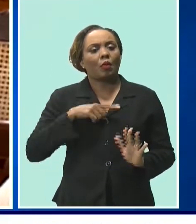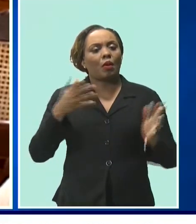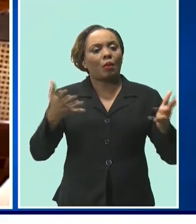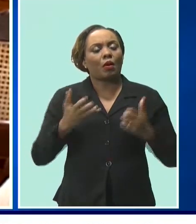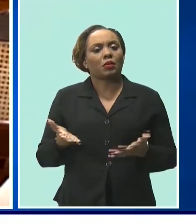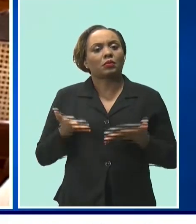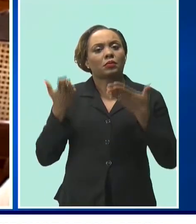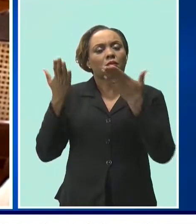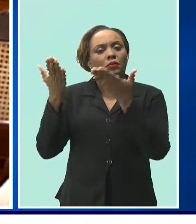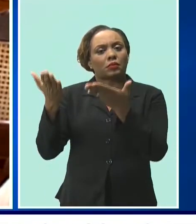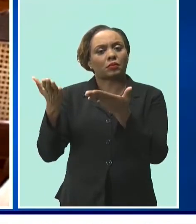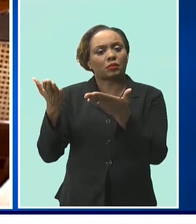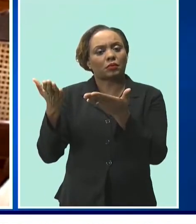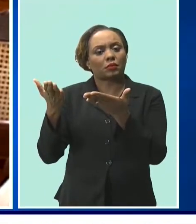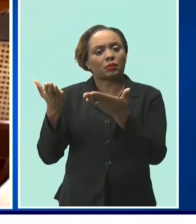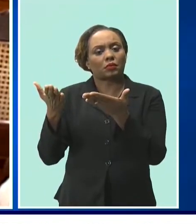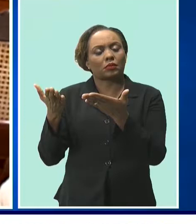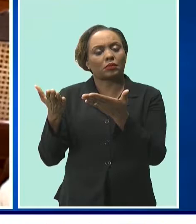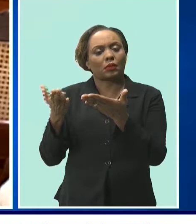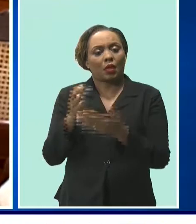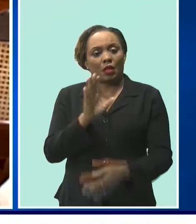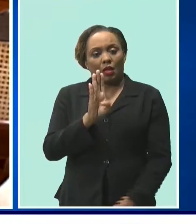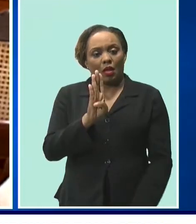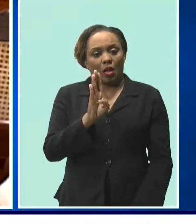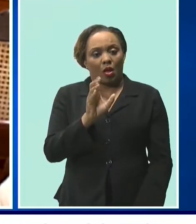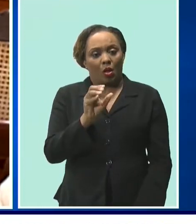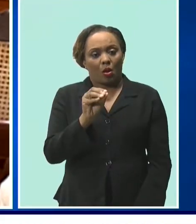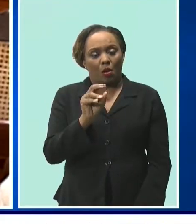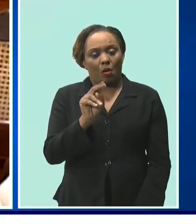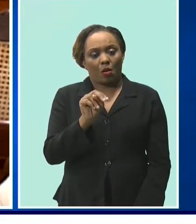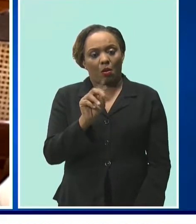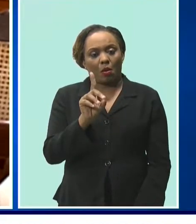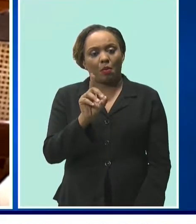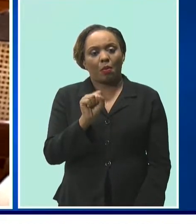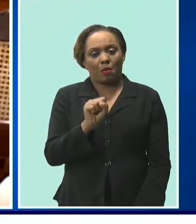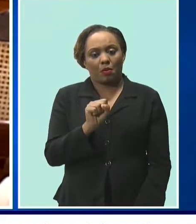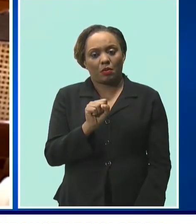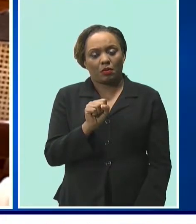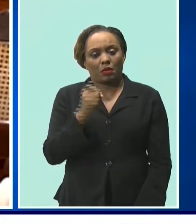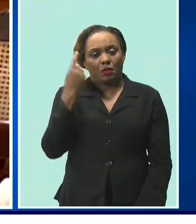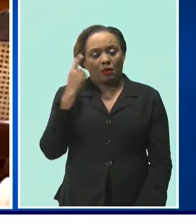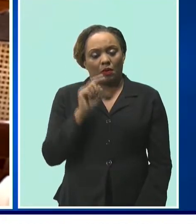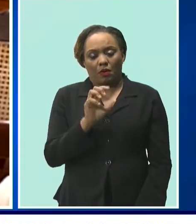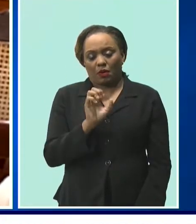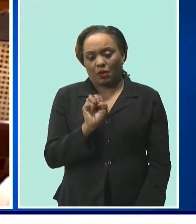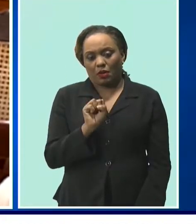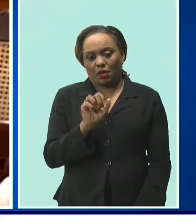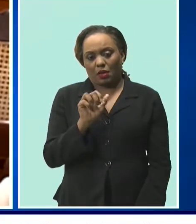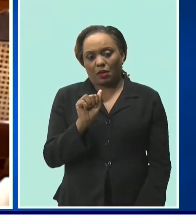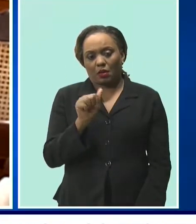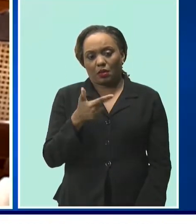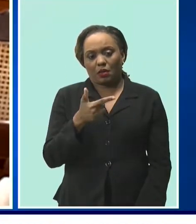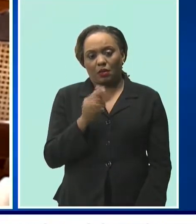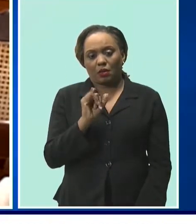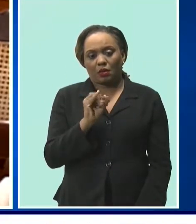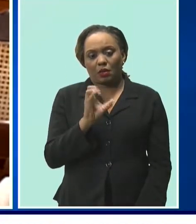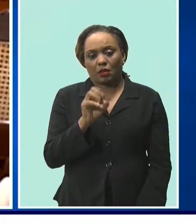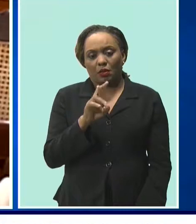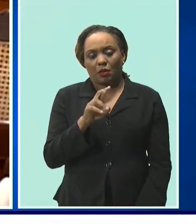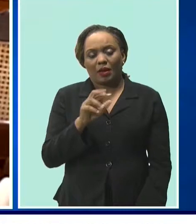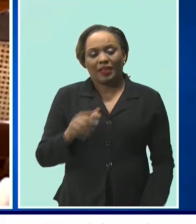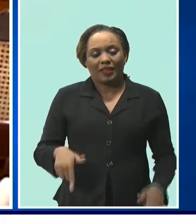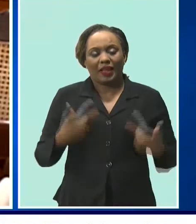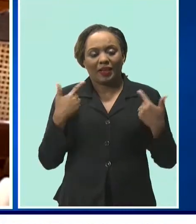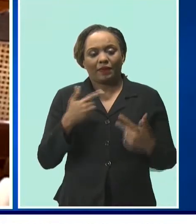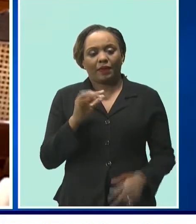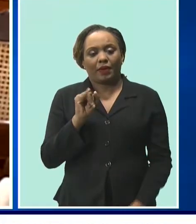this bill that the bonds to Sagicor Life, Inc. for the amount of